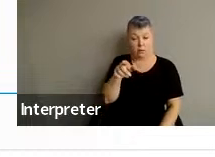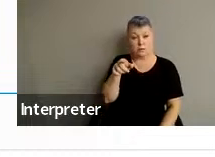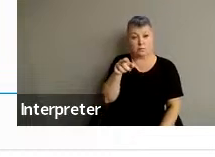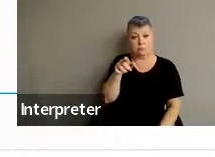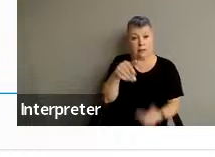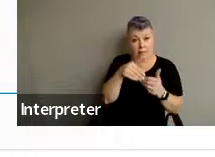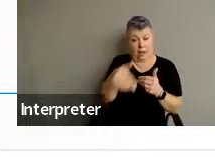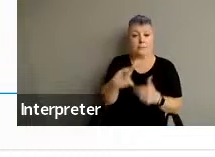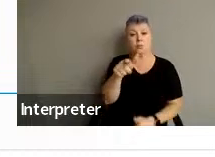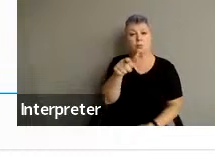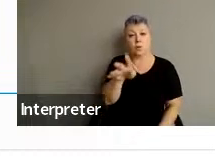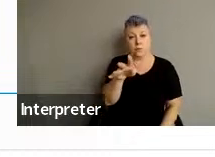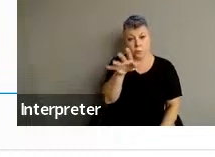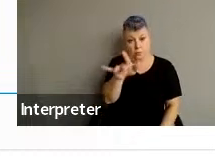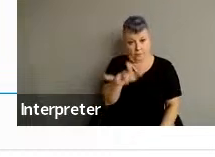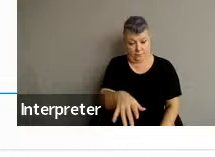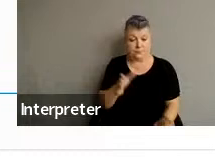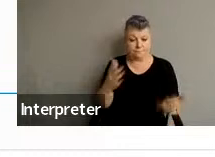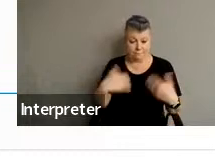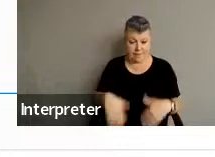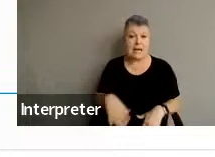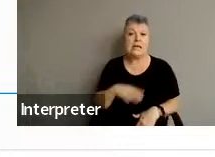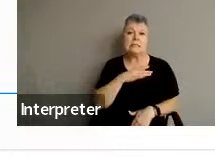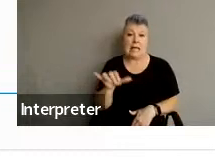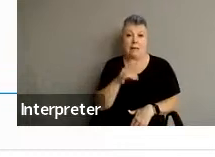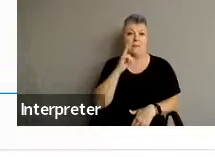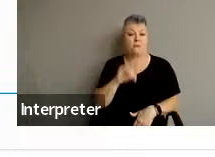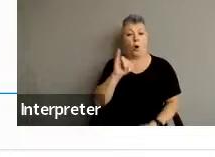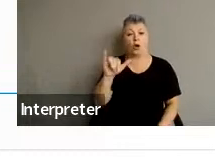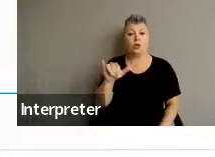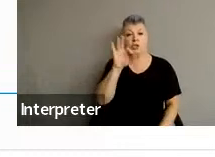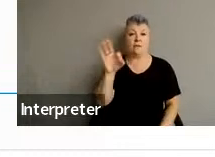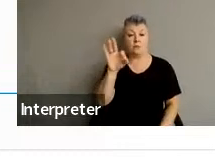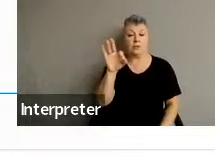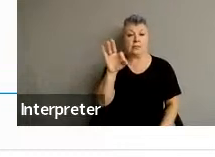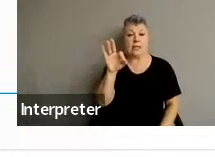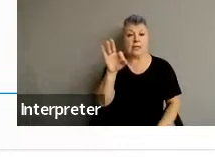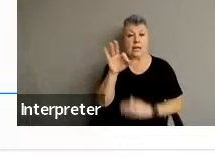Jefferson County assessed valuation for those same years indicated.